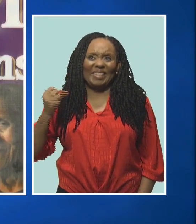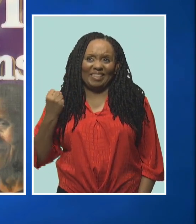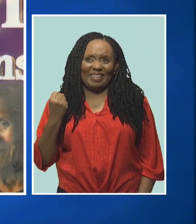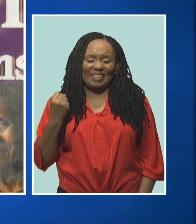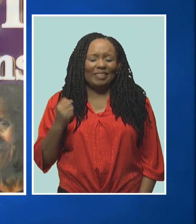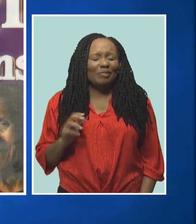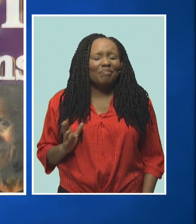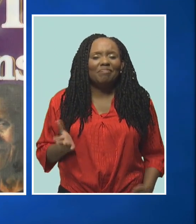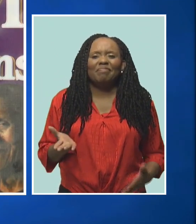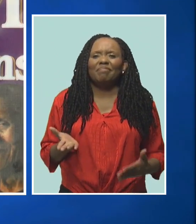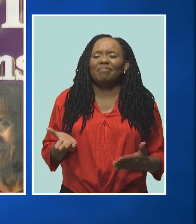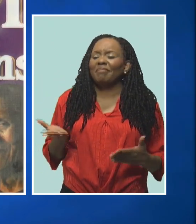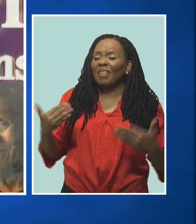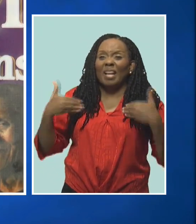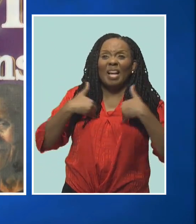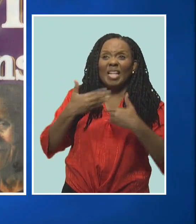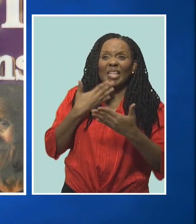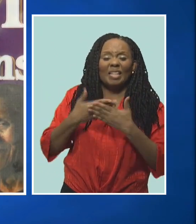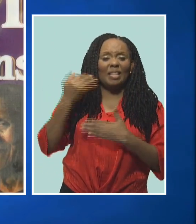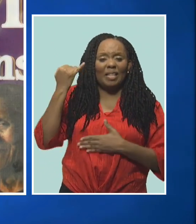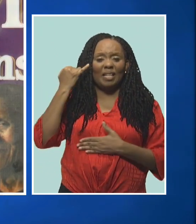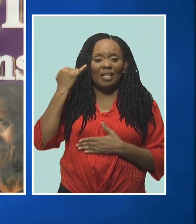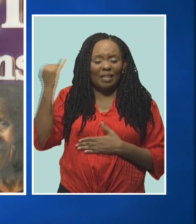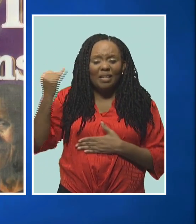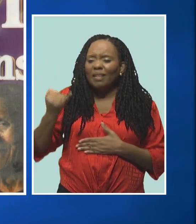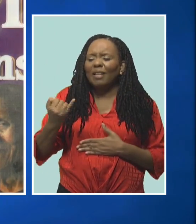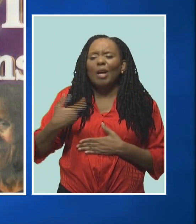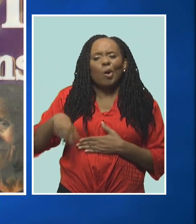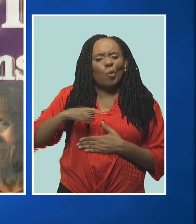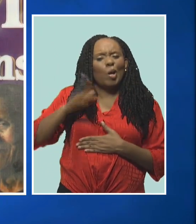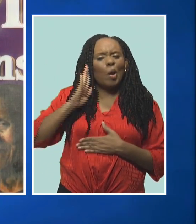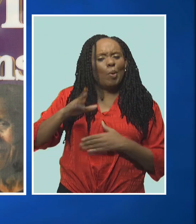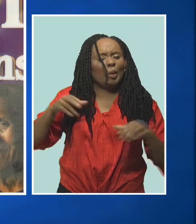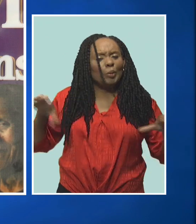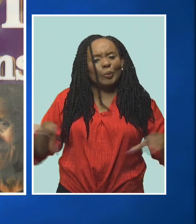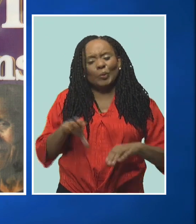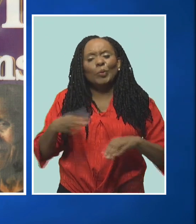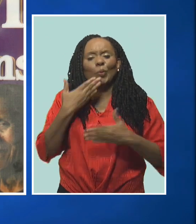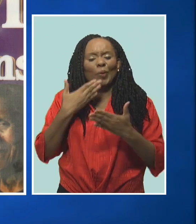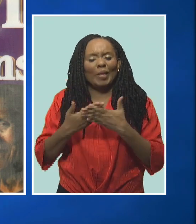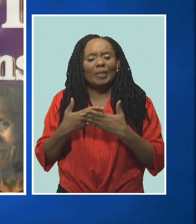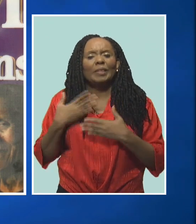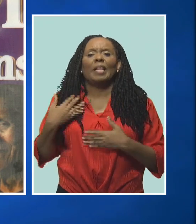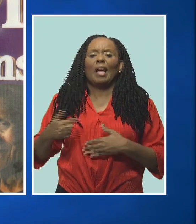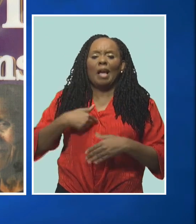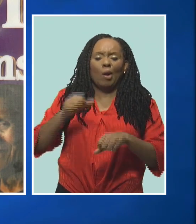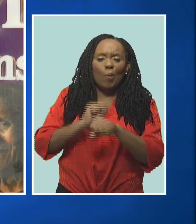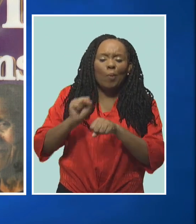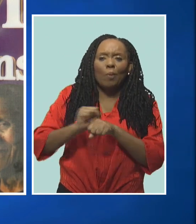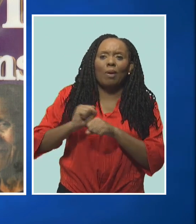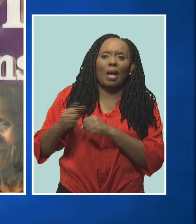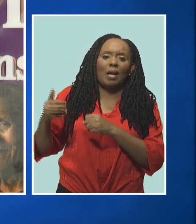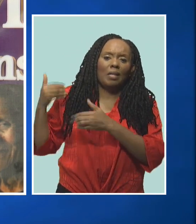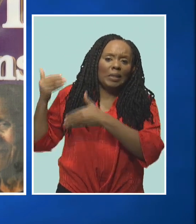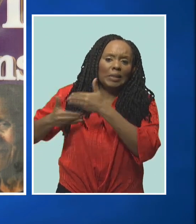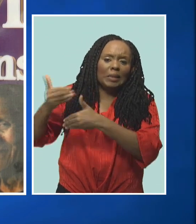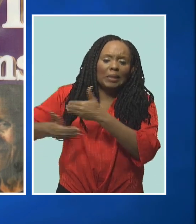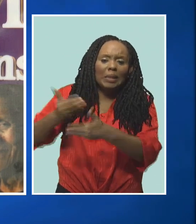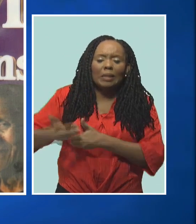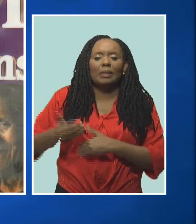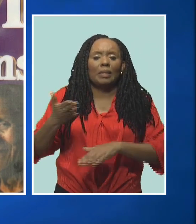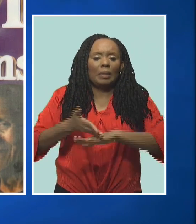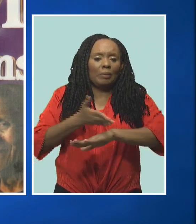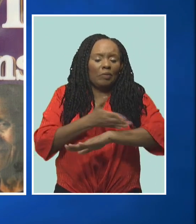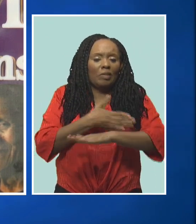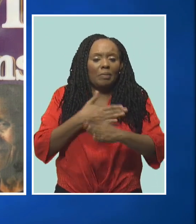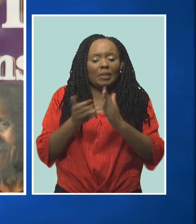good idea that the band would have done good. Because, as I said, working over the years and improving my skills in the bending,